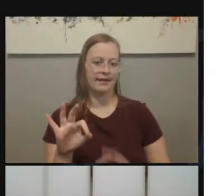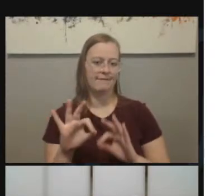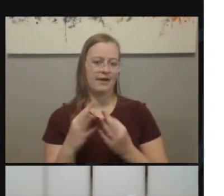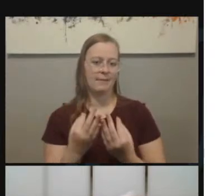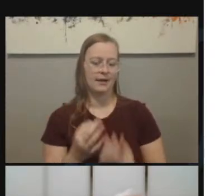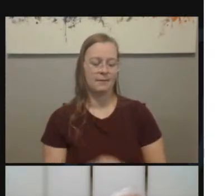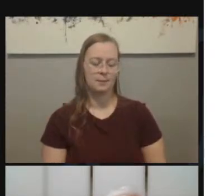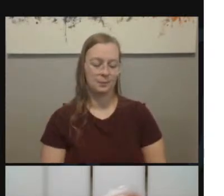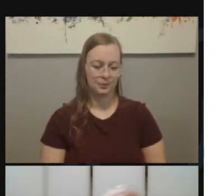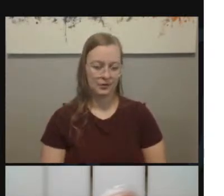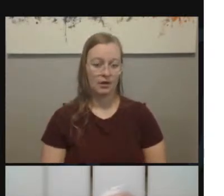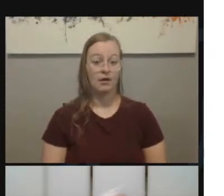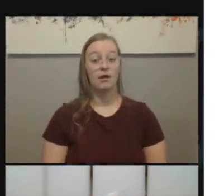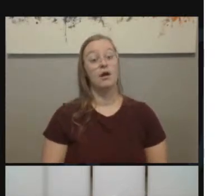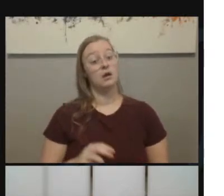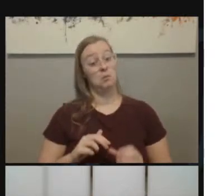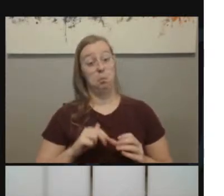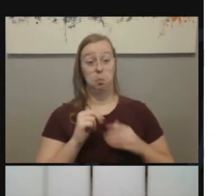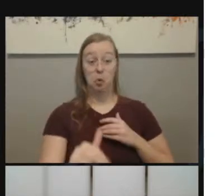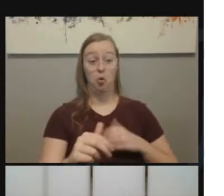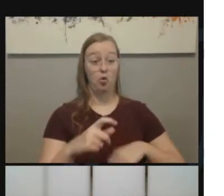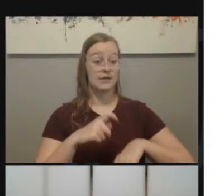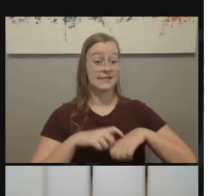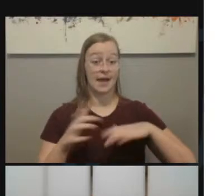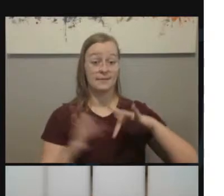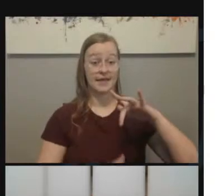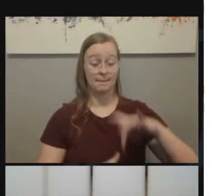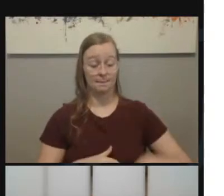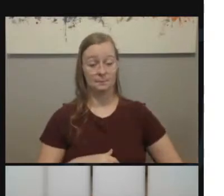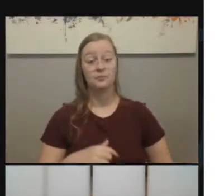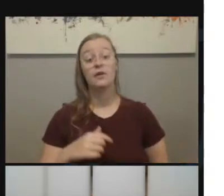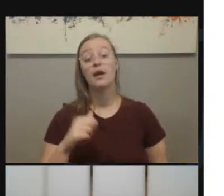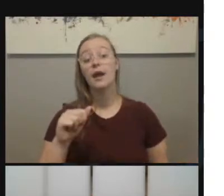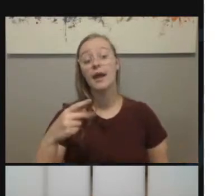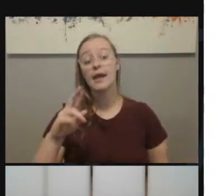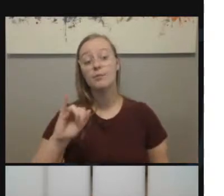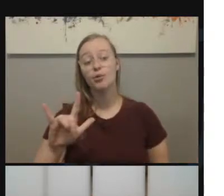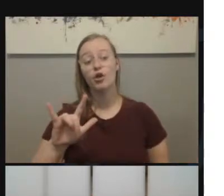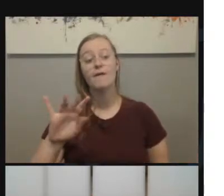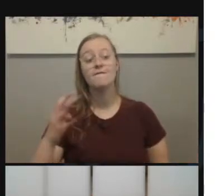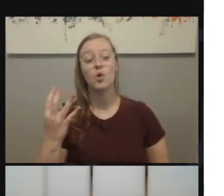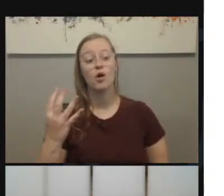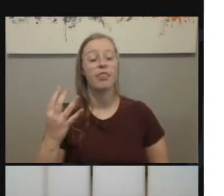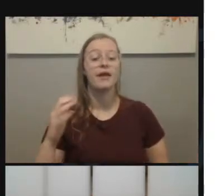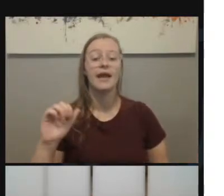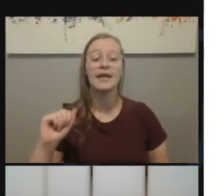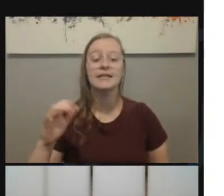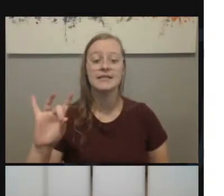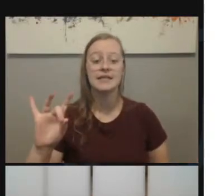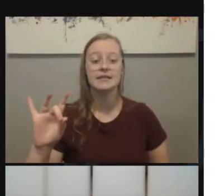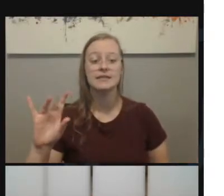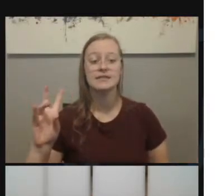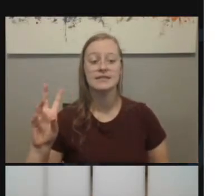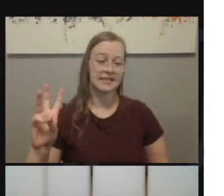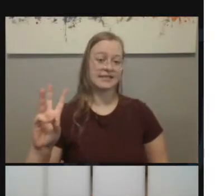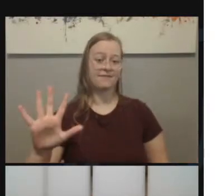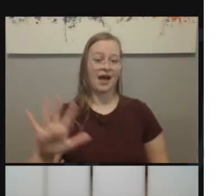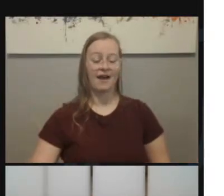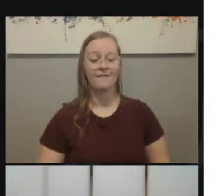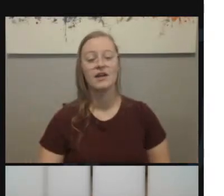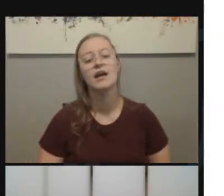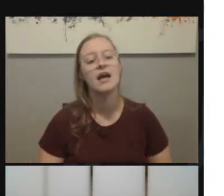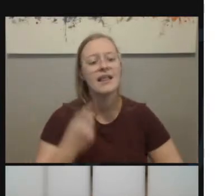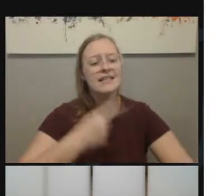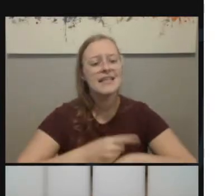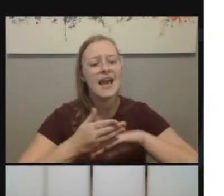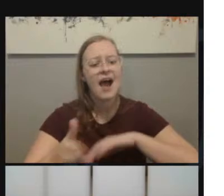Jumping forward quickly now, on April the 4th, 1865, the day after Richmond